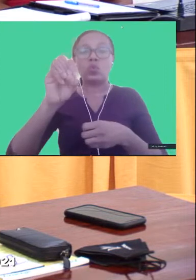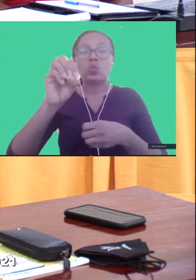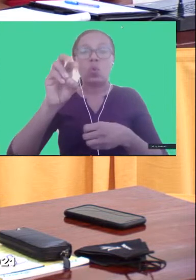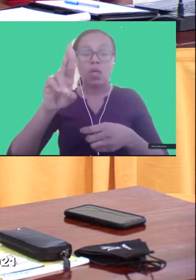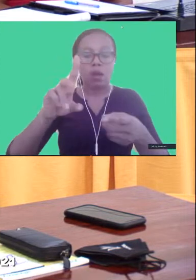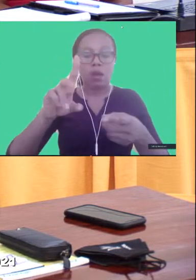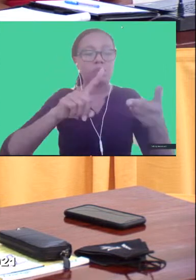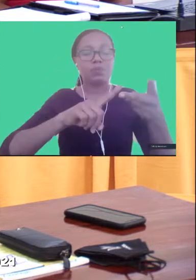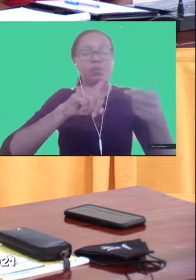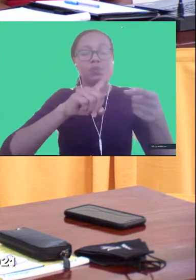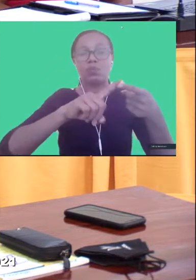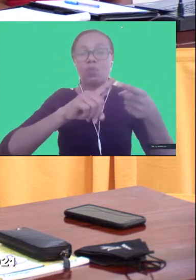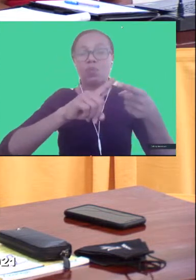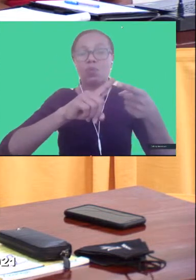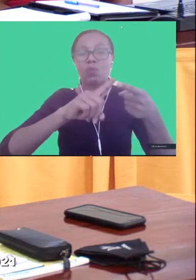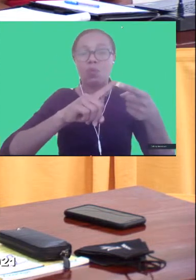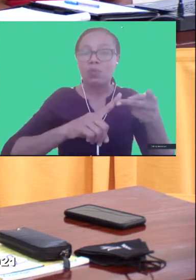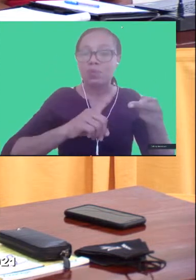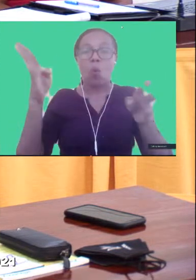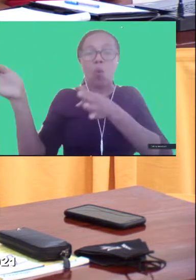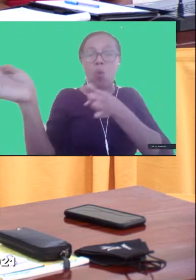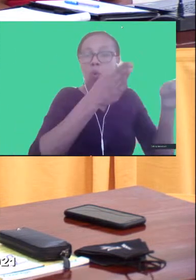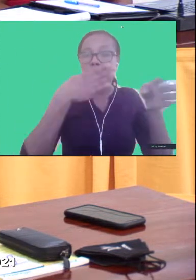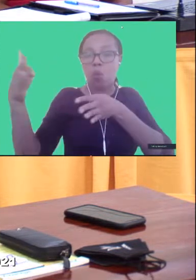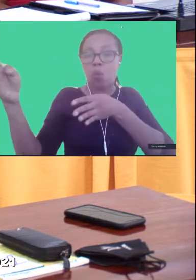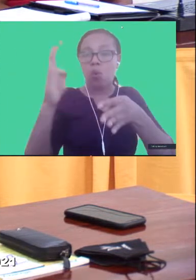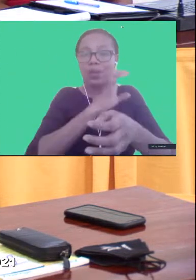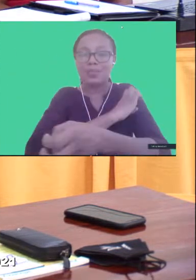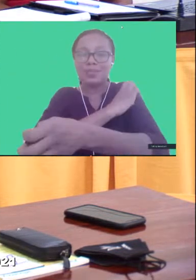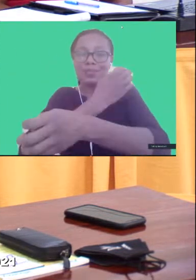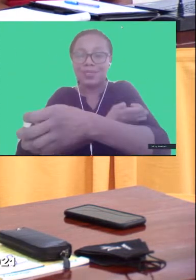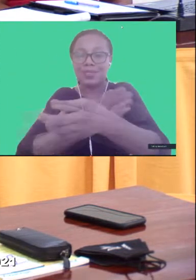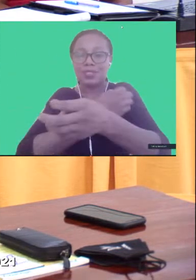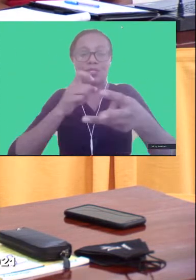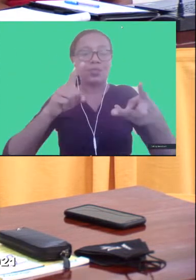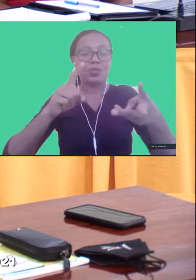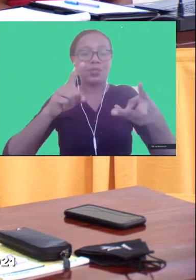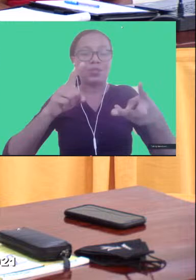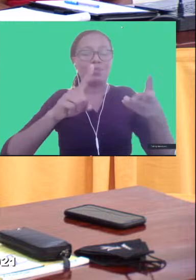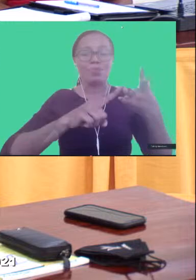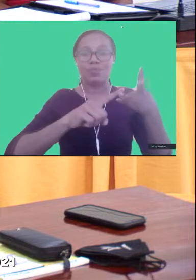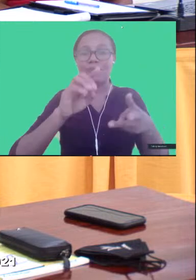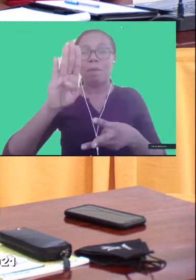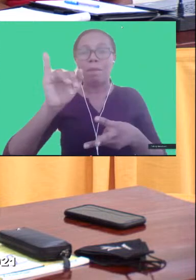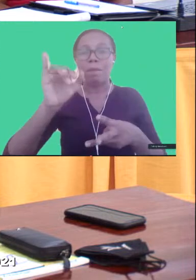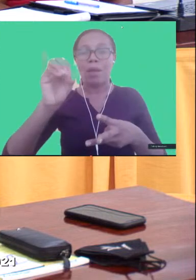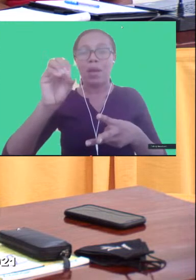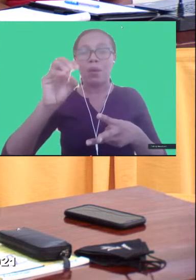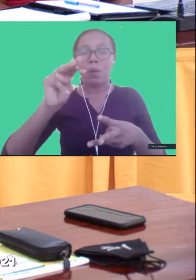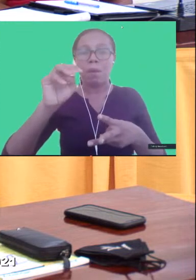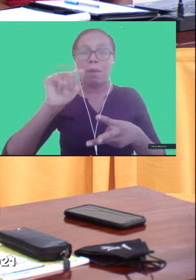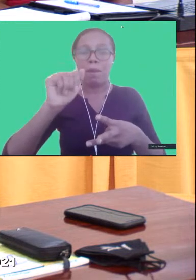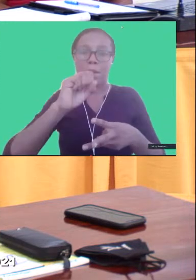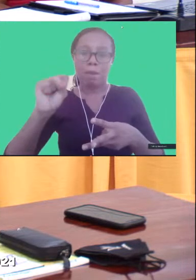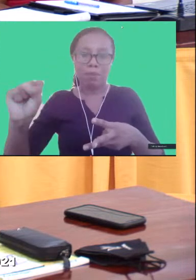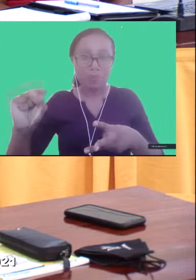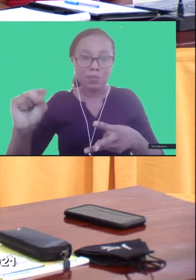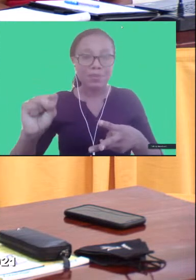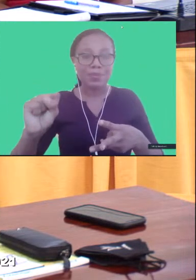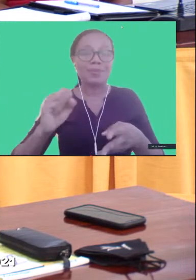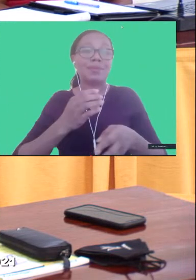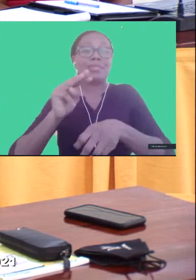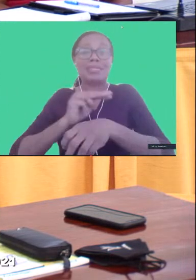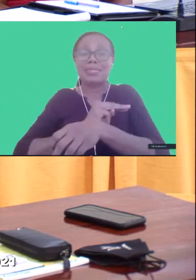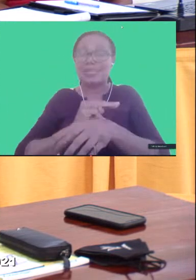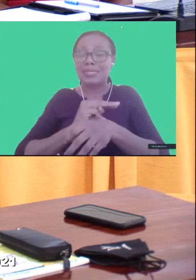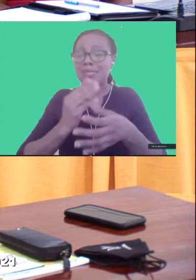ministry right now is locked into a number of studies. Perhaps the most important of them is the IRRP, the Integrated